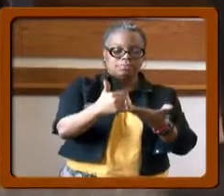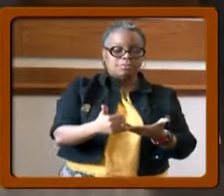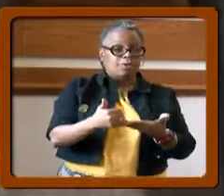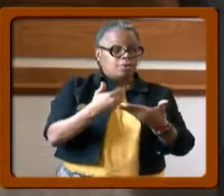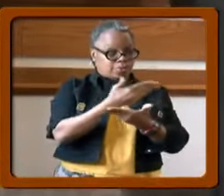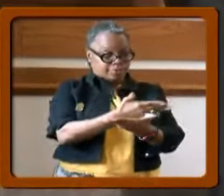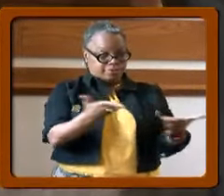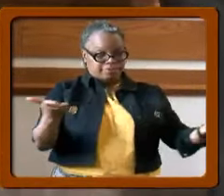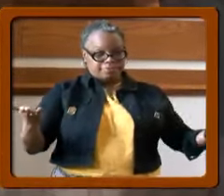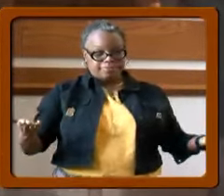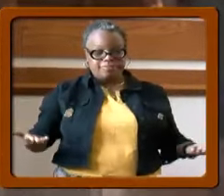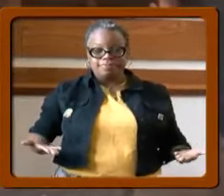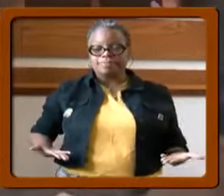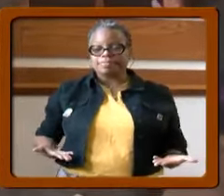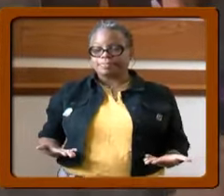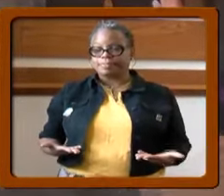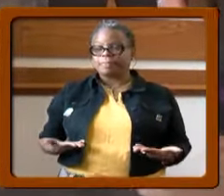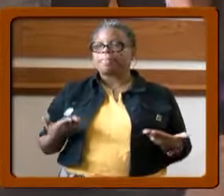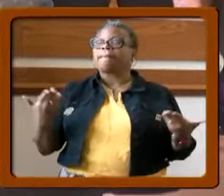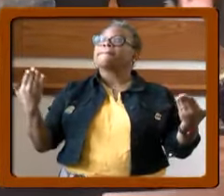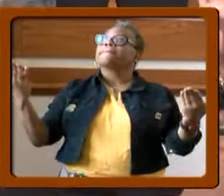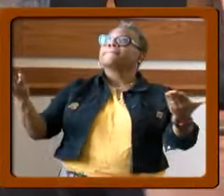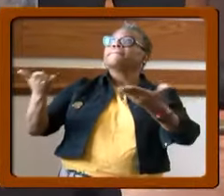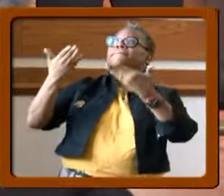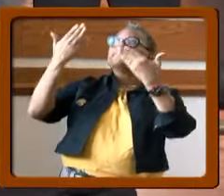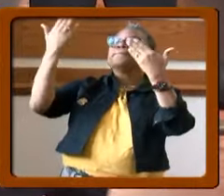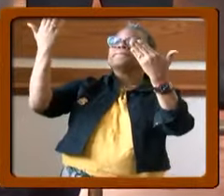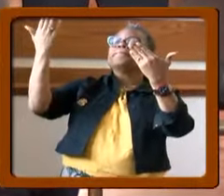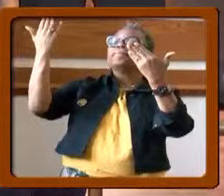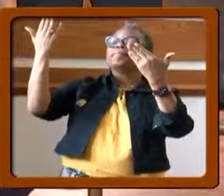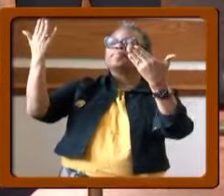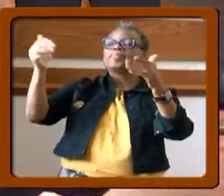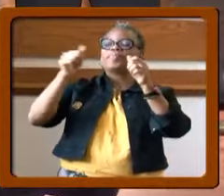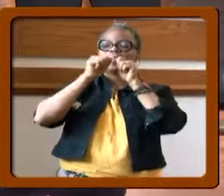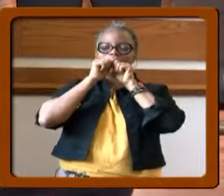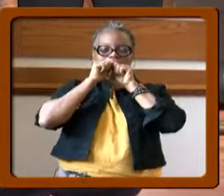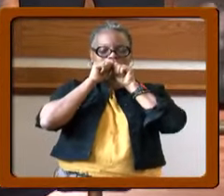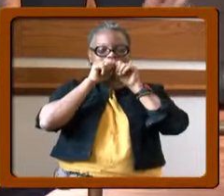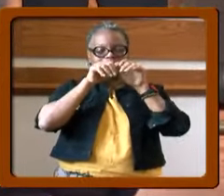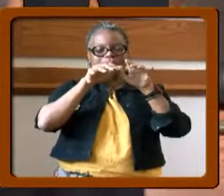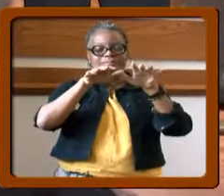Say we're standing here only because you